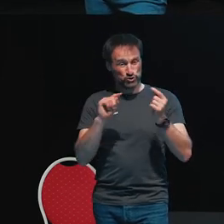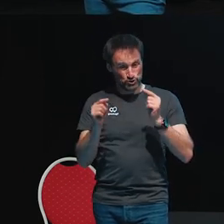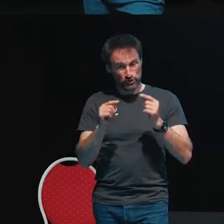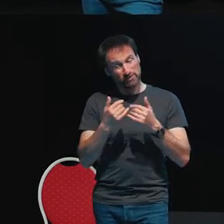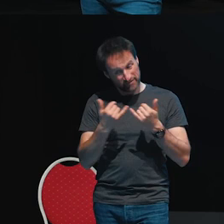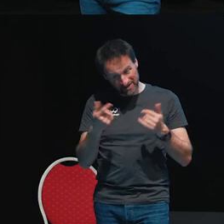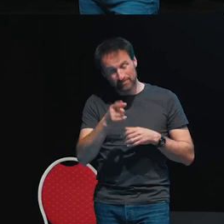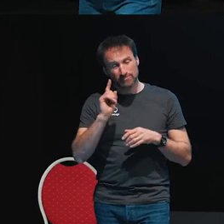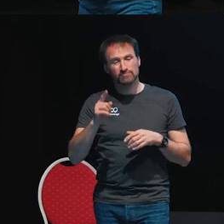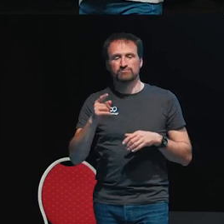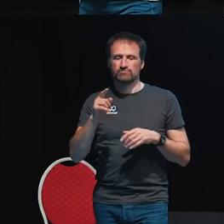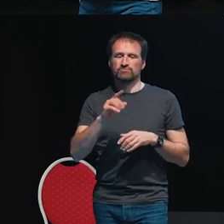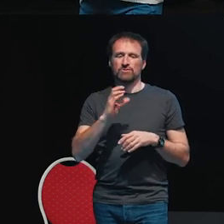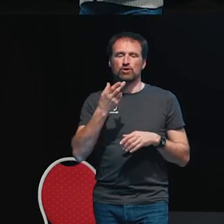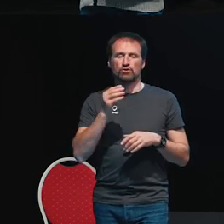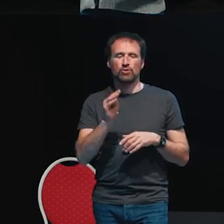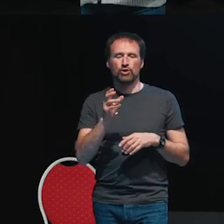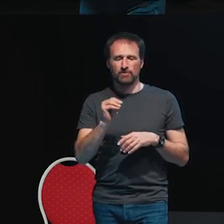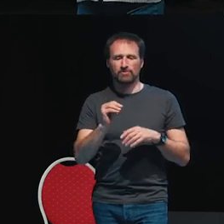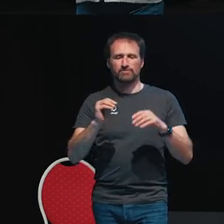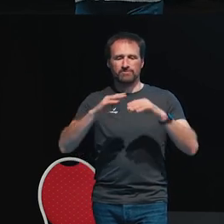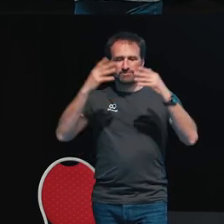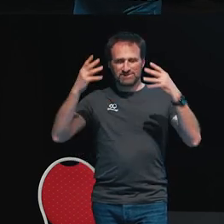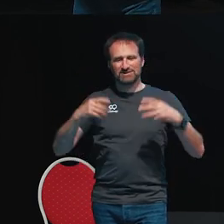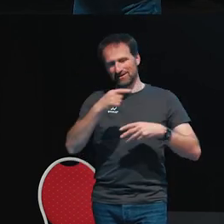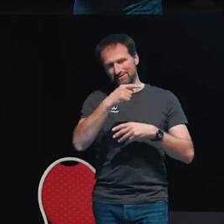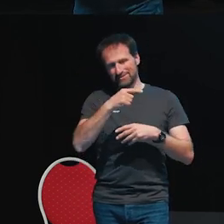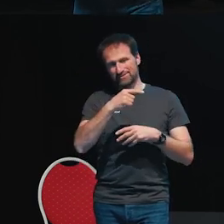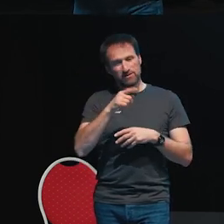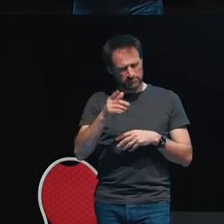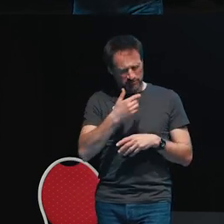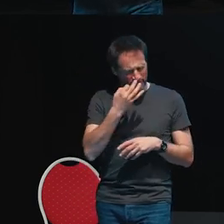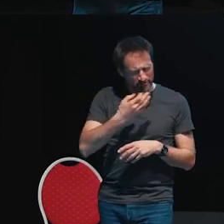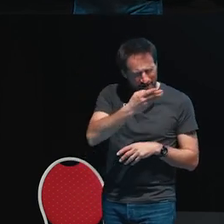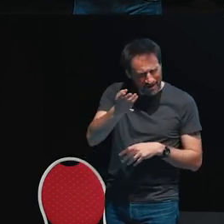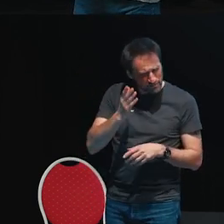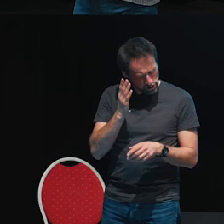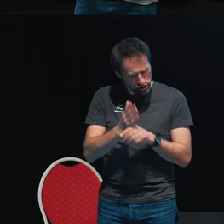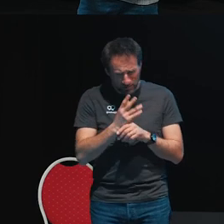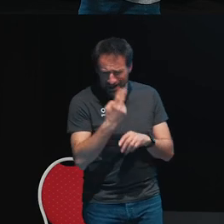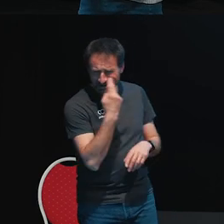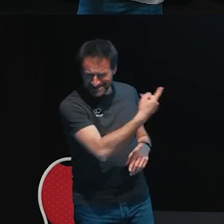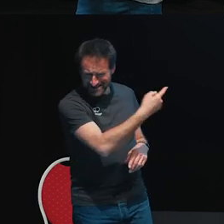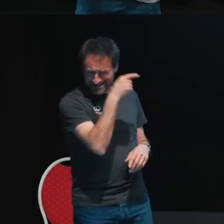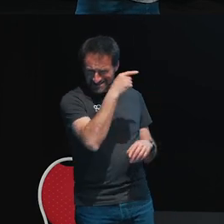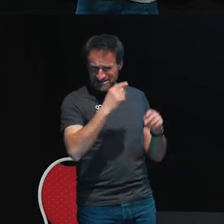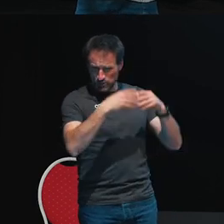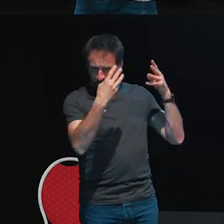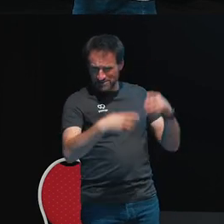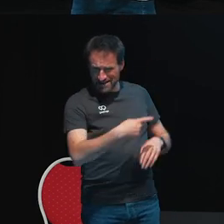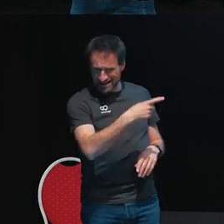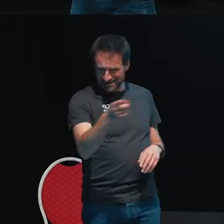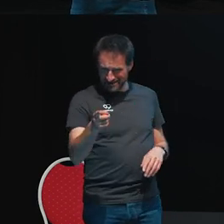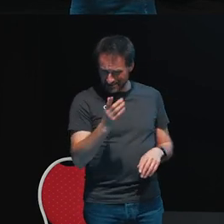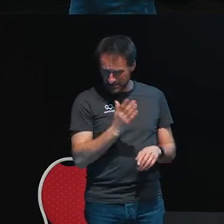status website. Out of curiosity, how many people have seen or know what this website is?